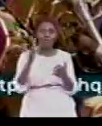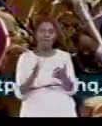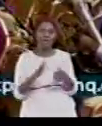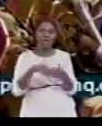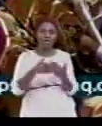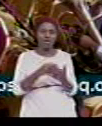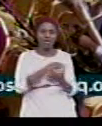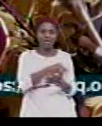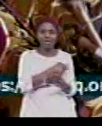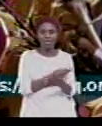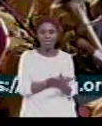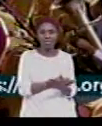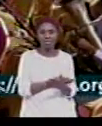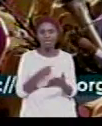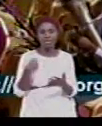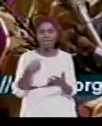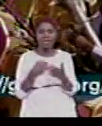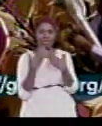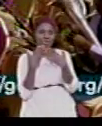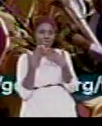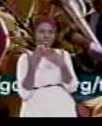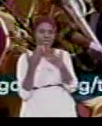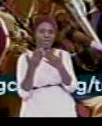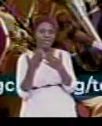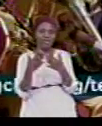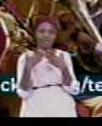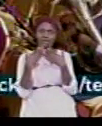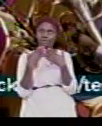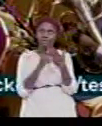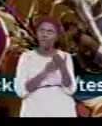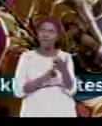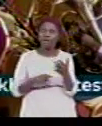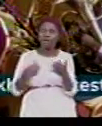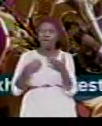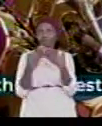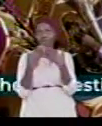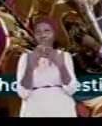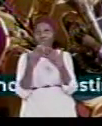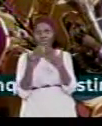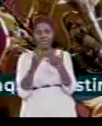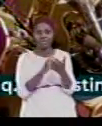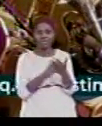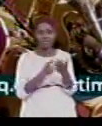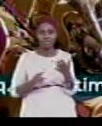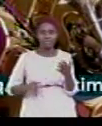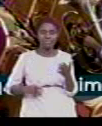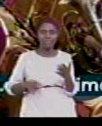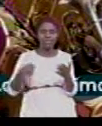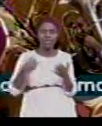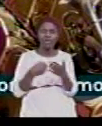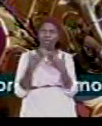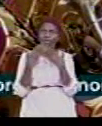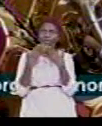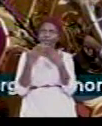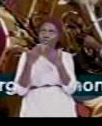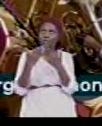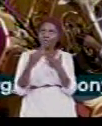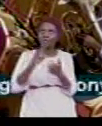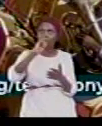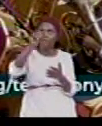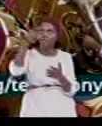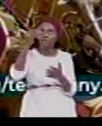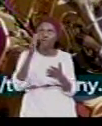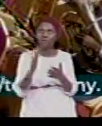interview them and bring them out. We thank you, Lord. We thank you, Lord. We thank you,